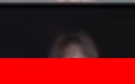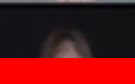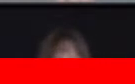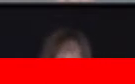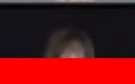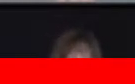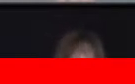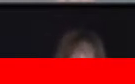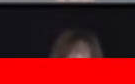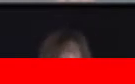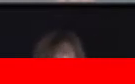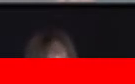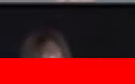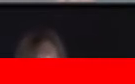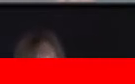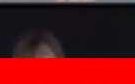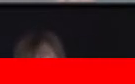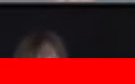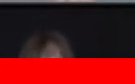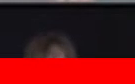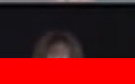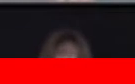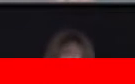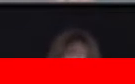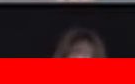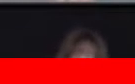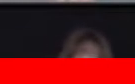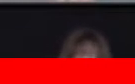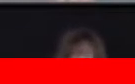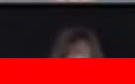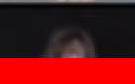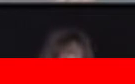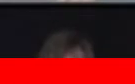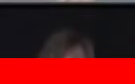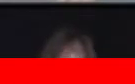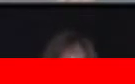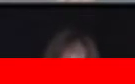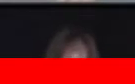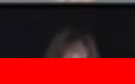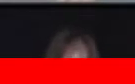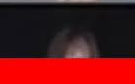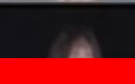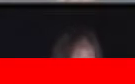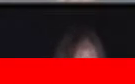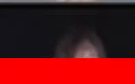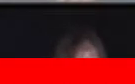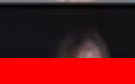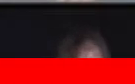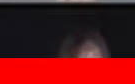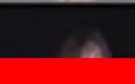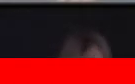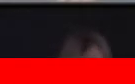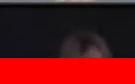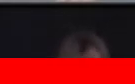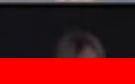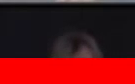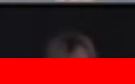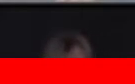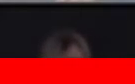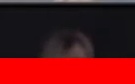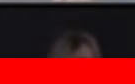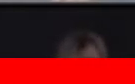that are responsible for the spread. Yeah. What in this is actually going to target them? Yeah. It